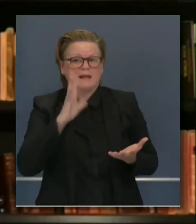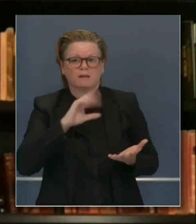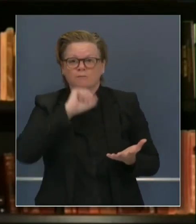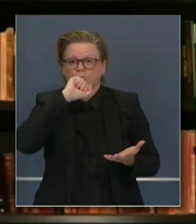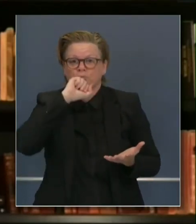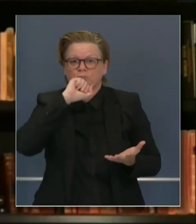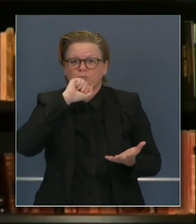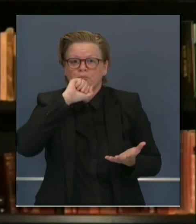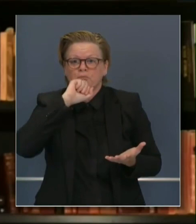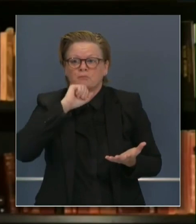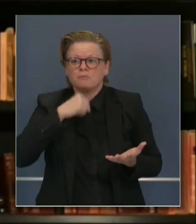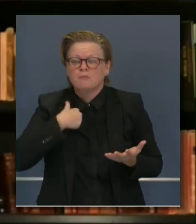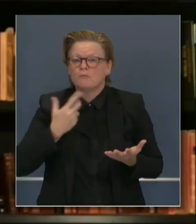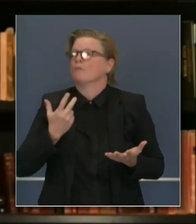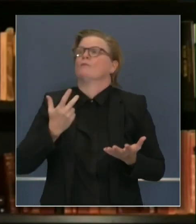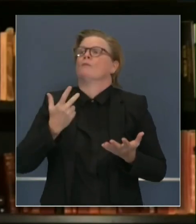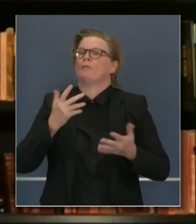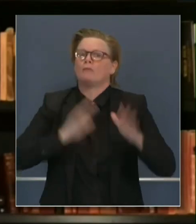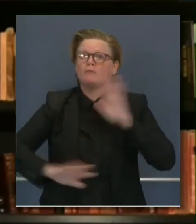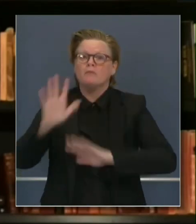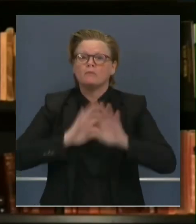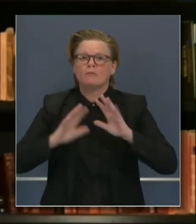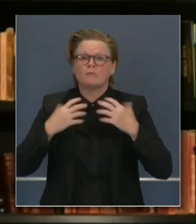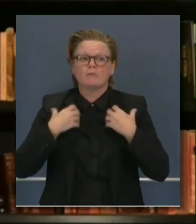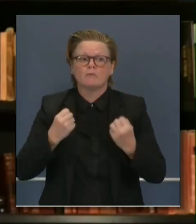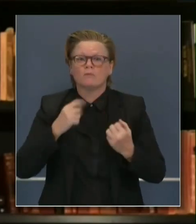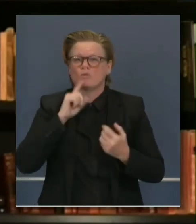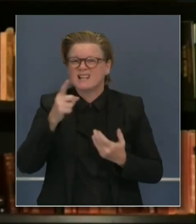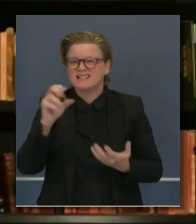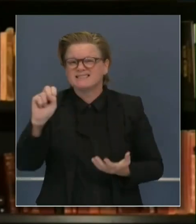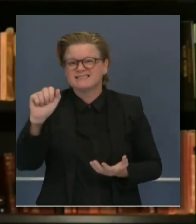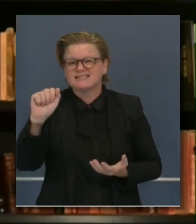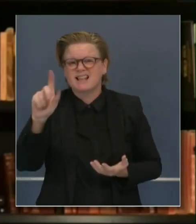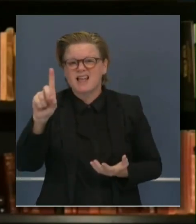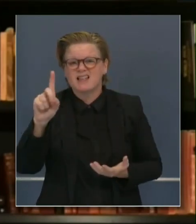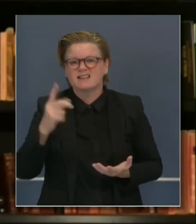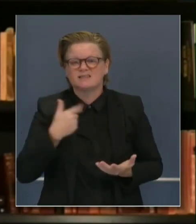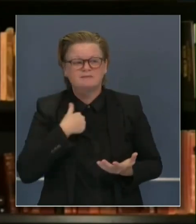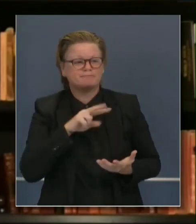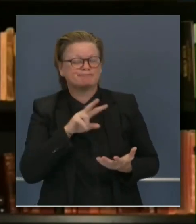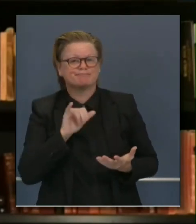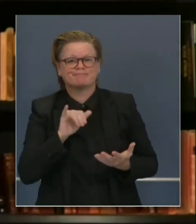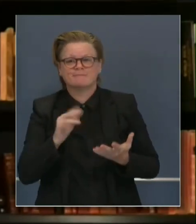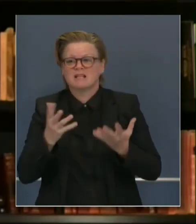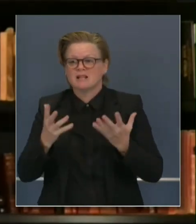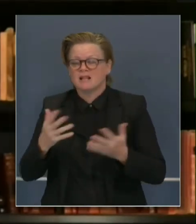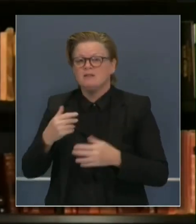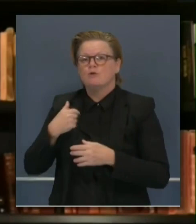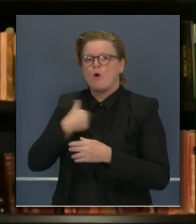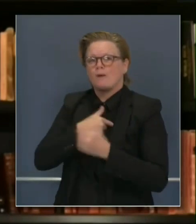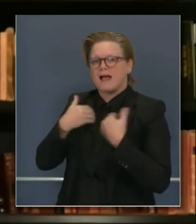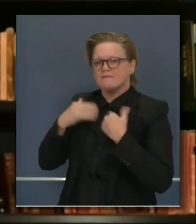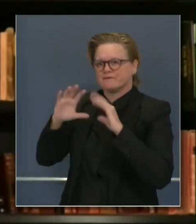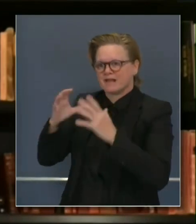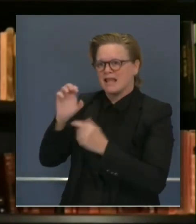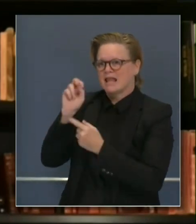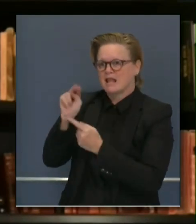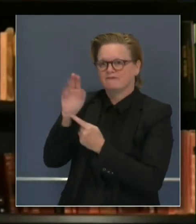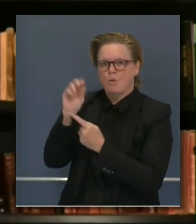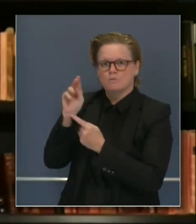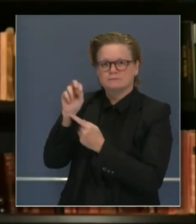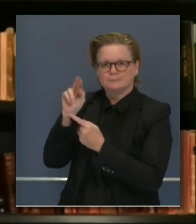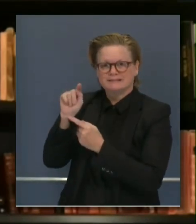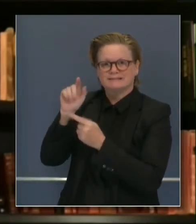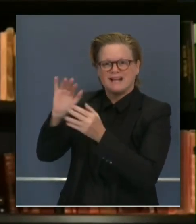which is unfortunate. As it relates to enforcement, though, I should note that we have worked with CSAC and our League